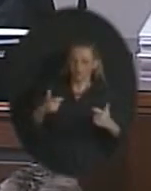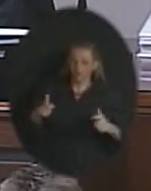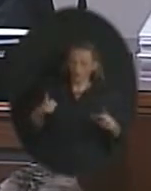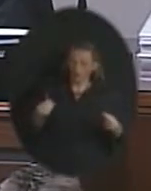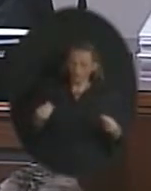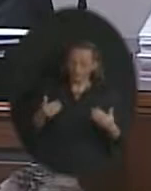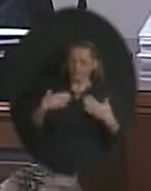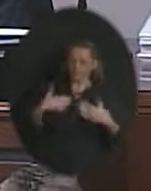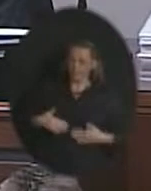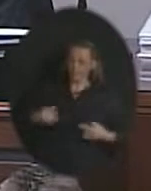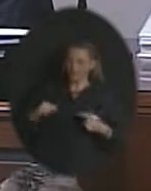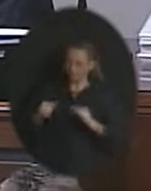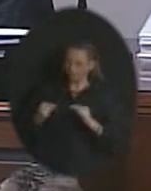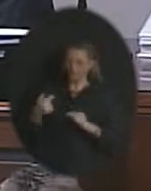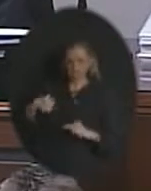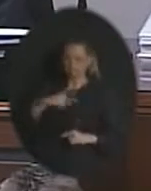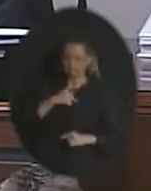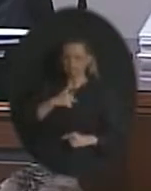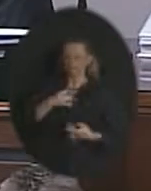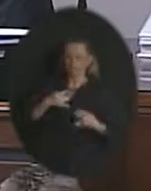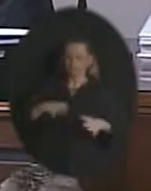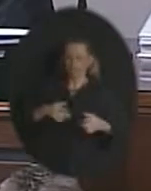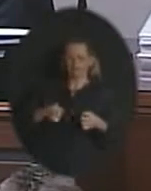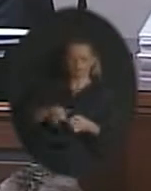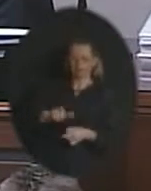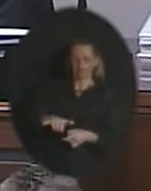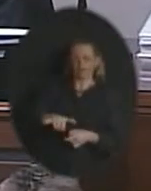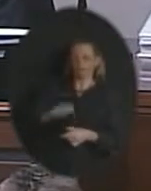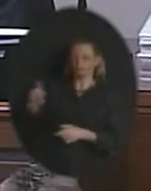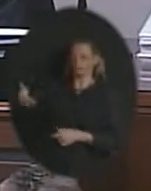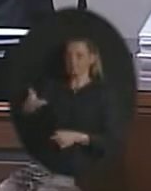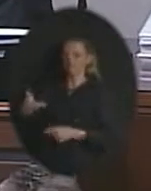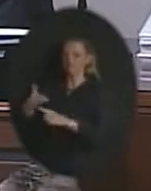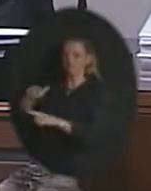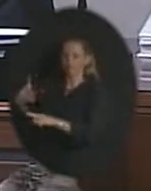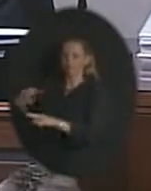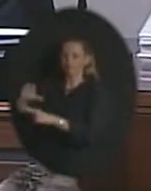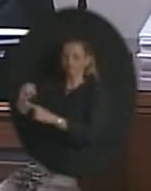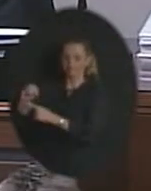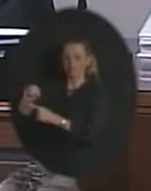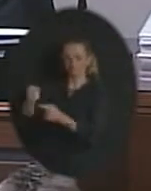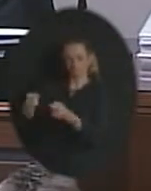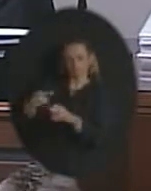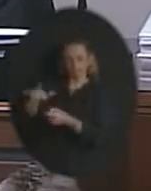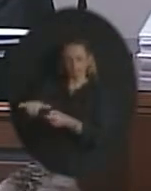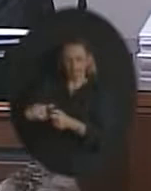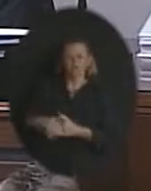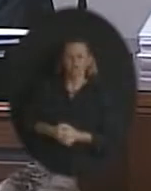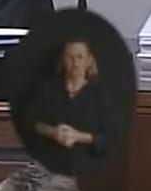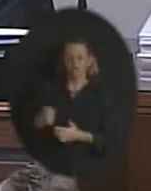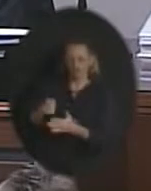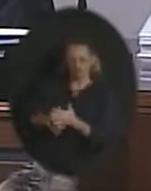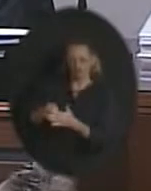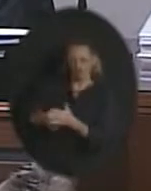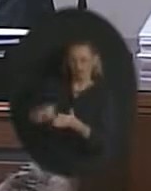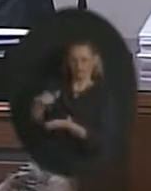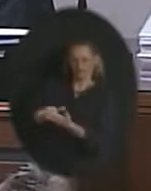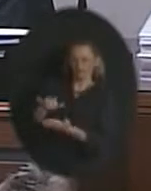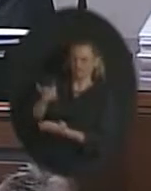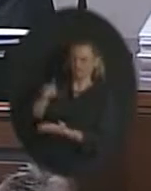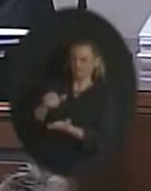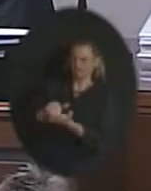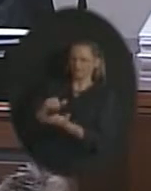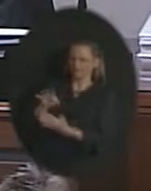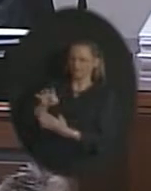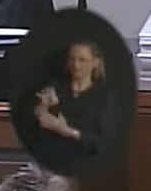into the claim handling business of that. So we hire a third party, and Thomas McGee does that. As you can see, the estimated cost for that is about $8,415